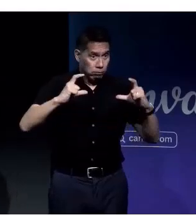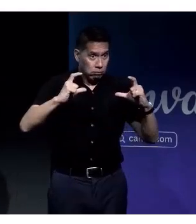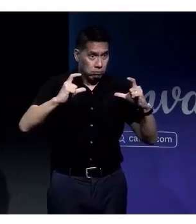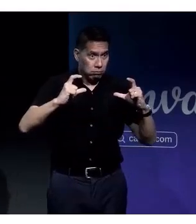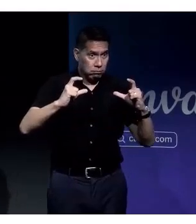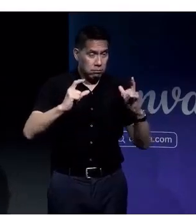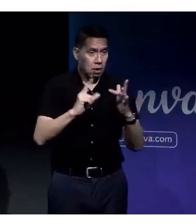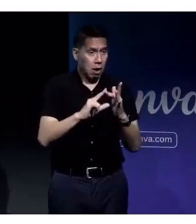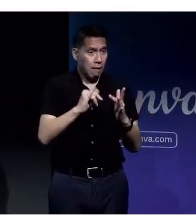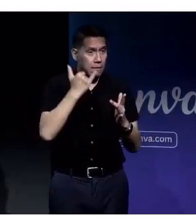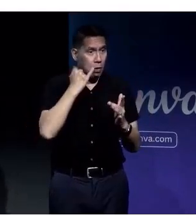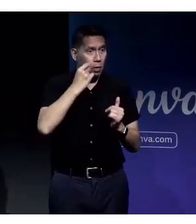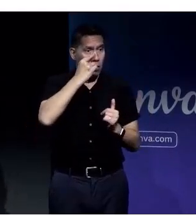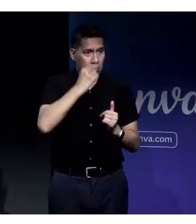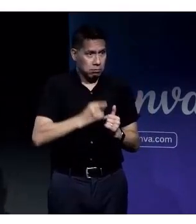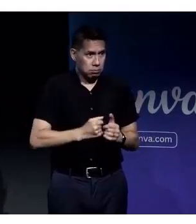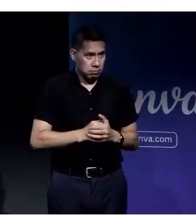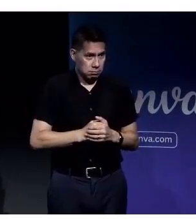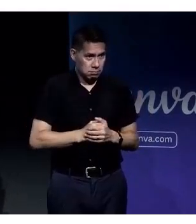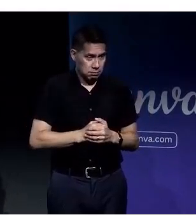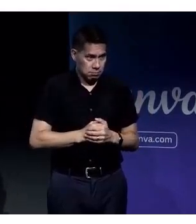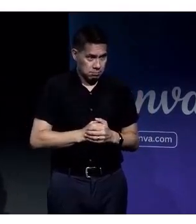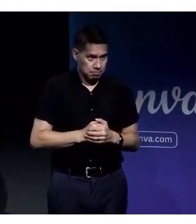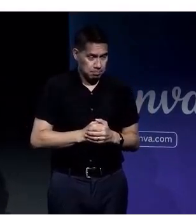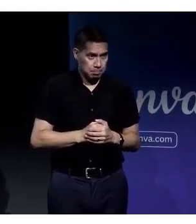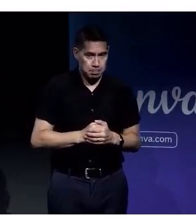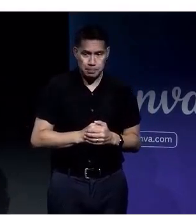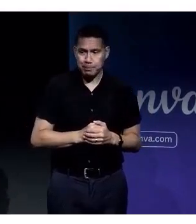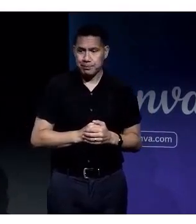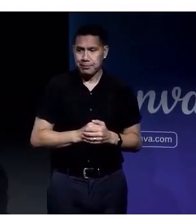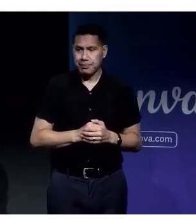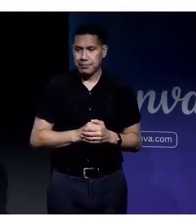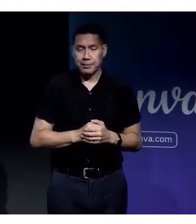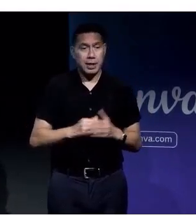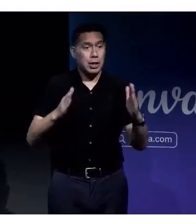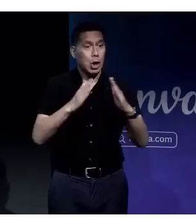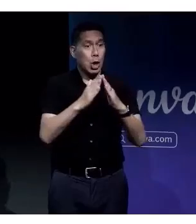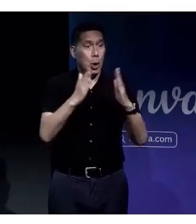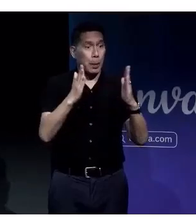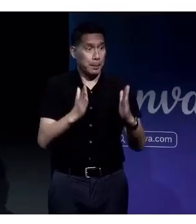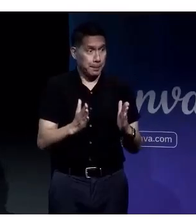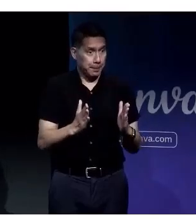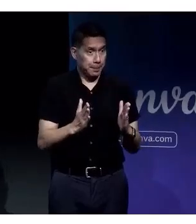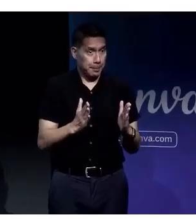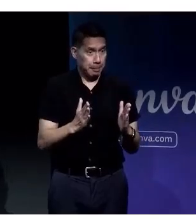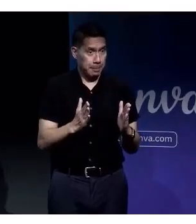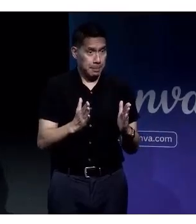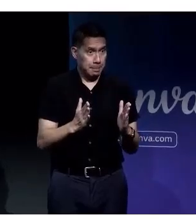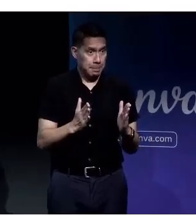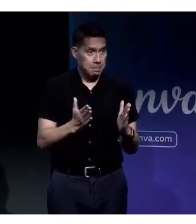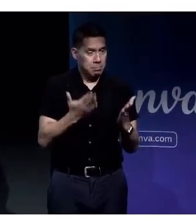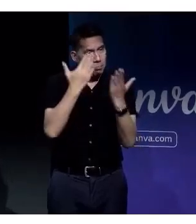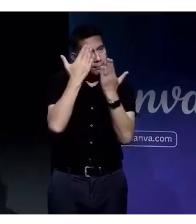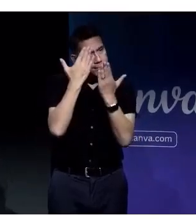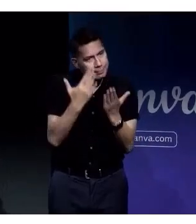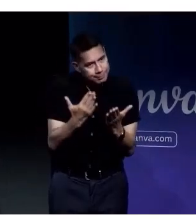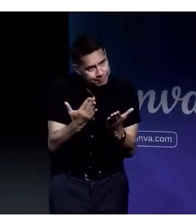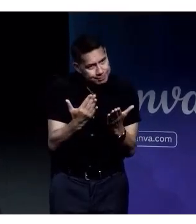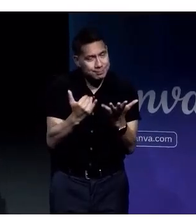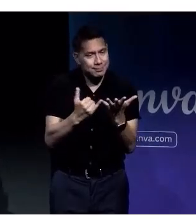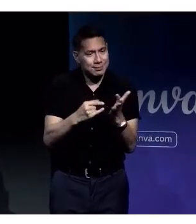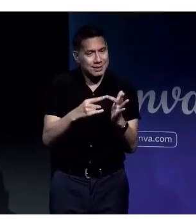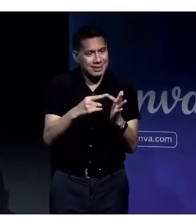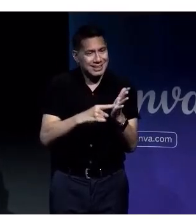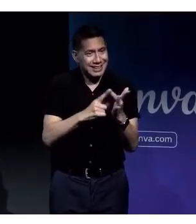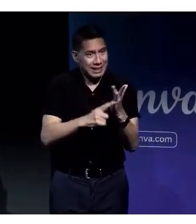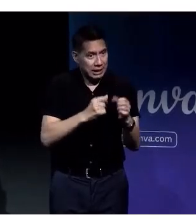of rendering. So for the most part, the homepage is honouring the setting that the customer